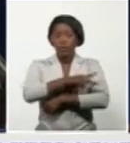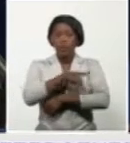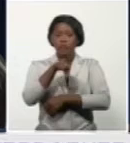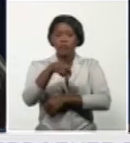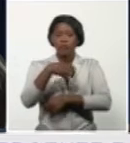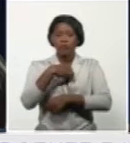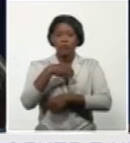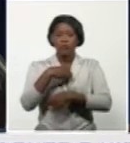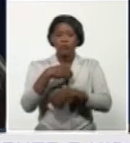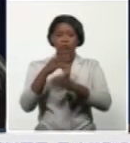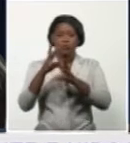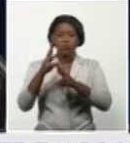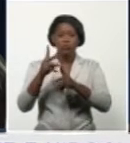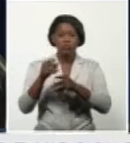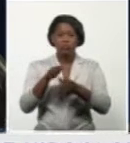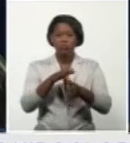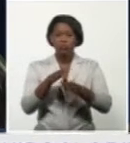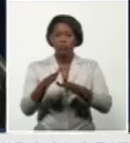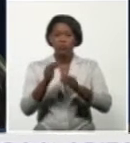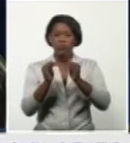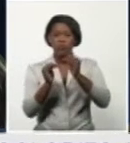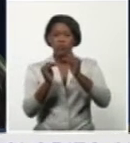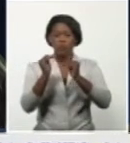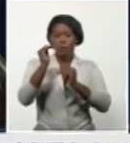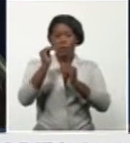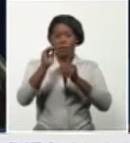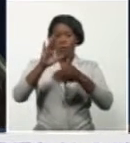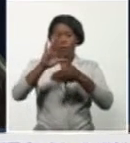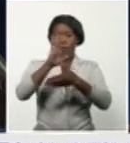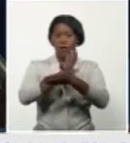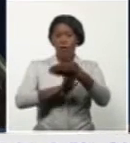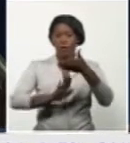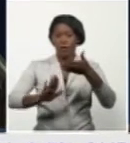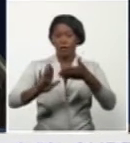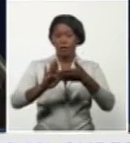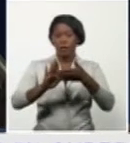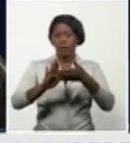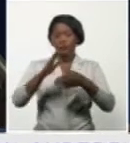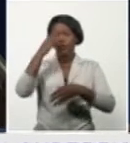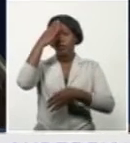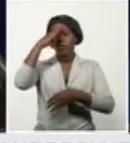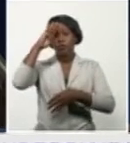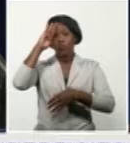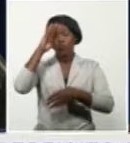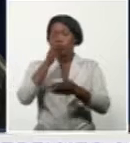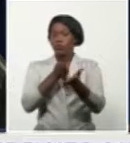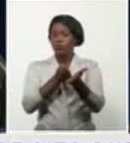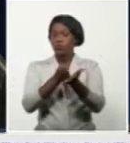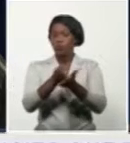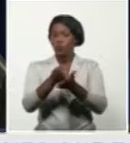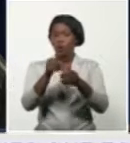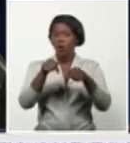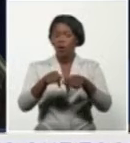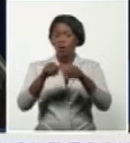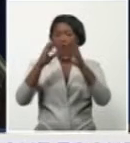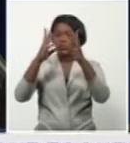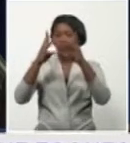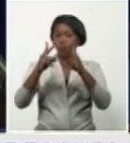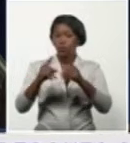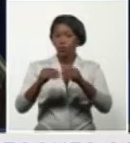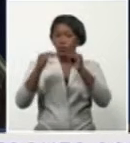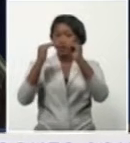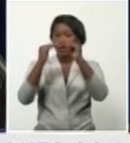lethality than that of the average of the region. Cuba, I said again, is today on the